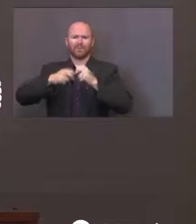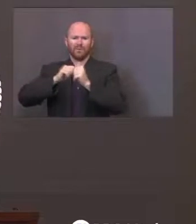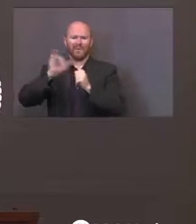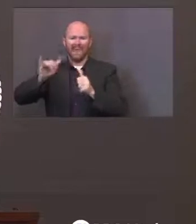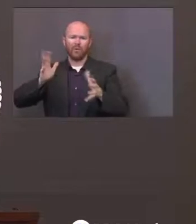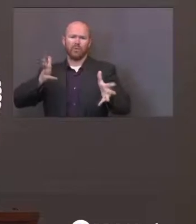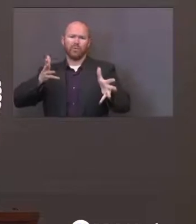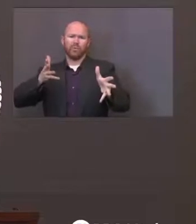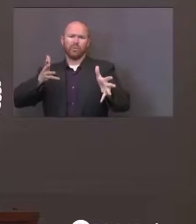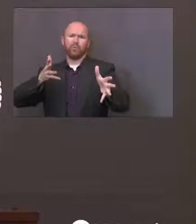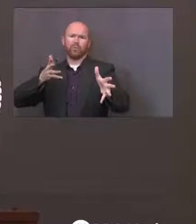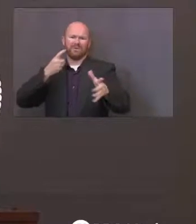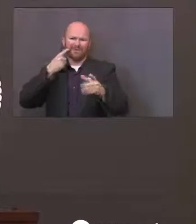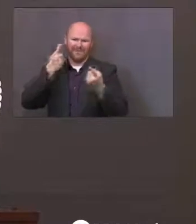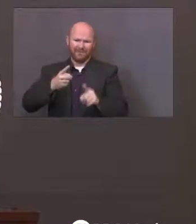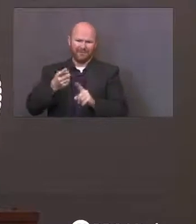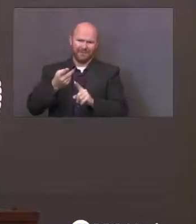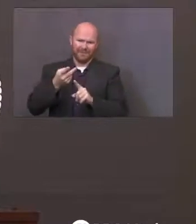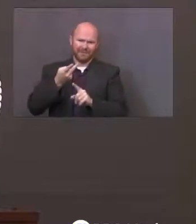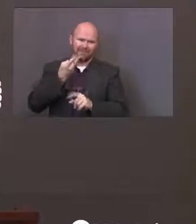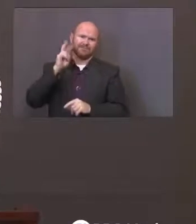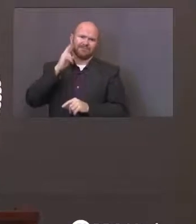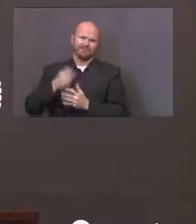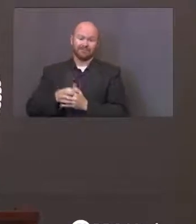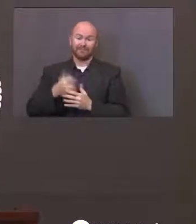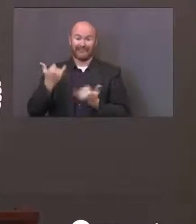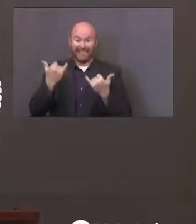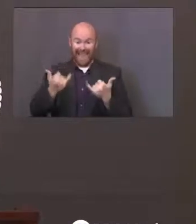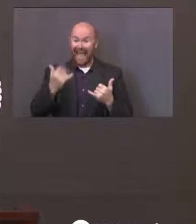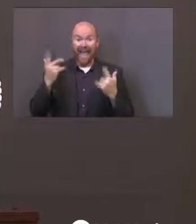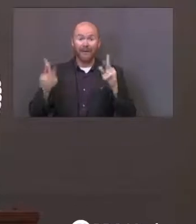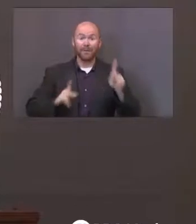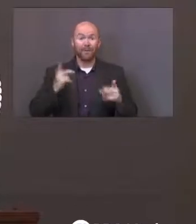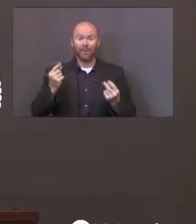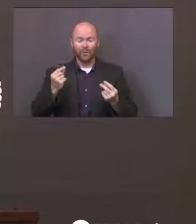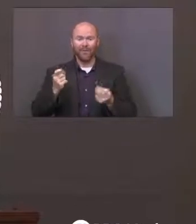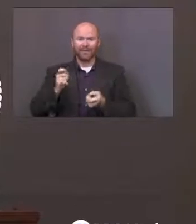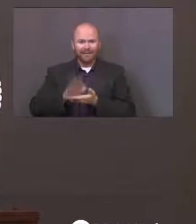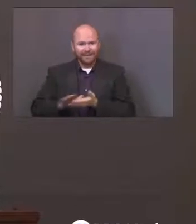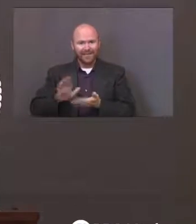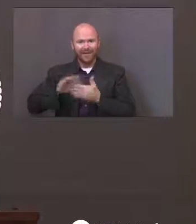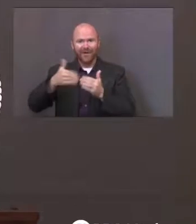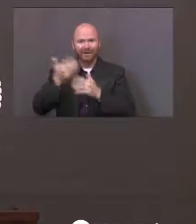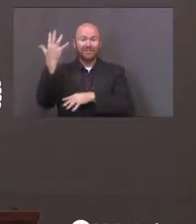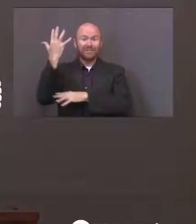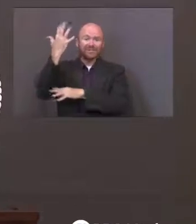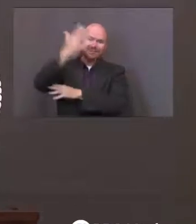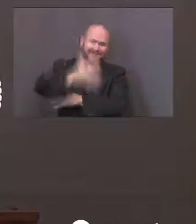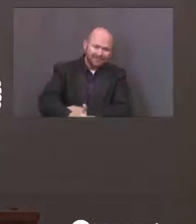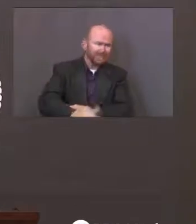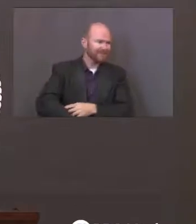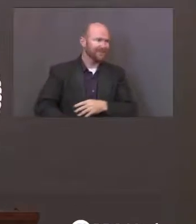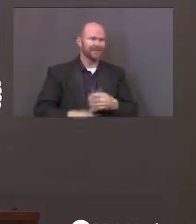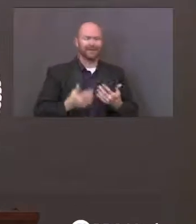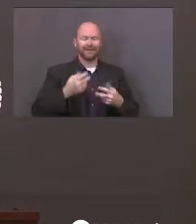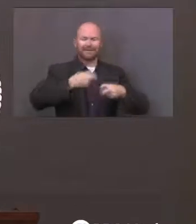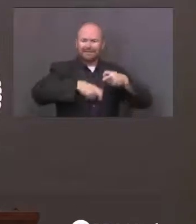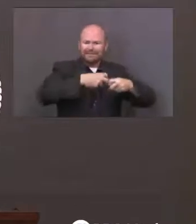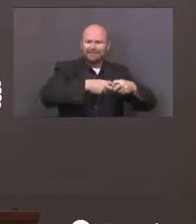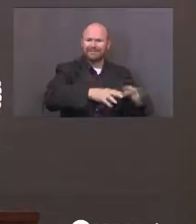with these winds. And we're in the process now of cleaning that up. I appreciate, as I've been out and about, to see the